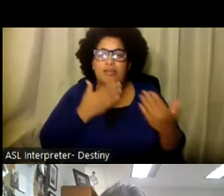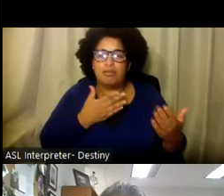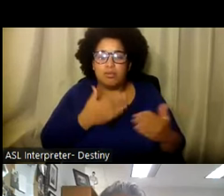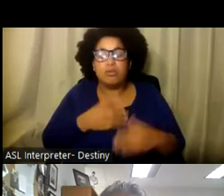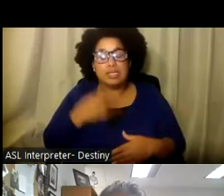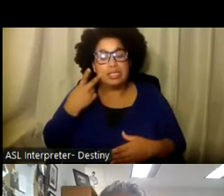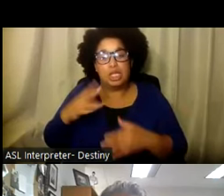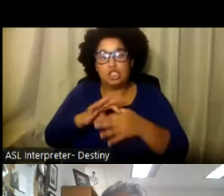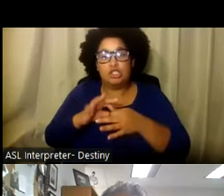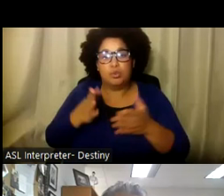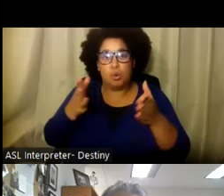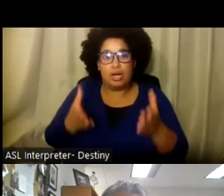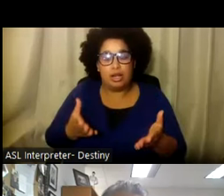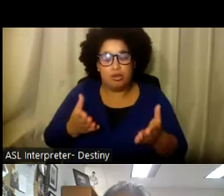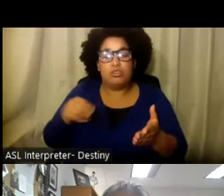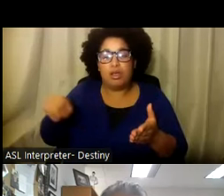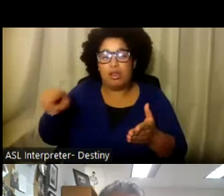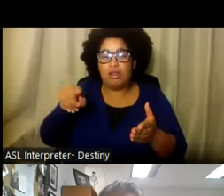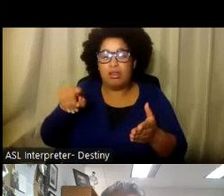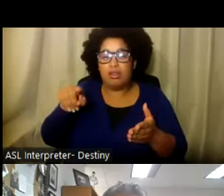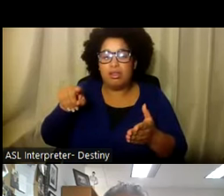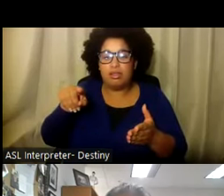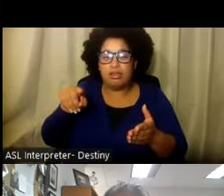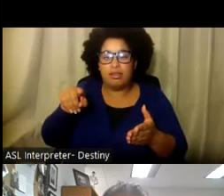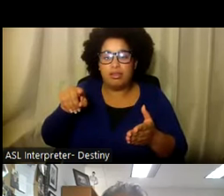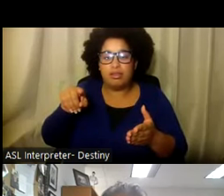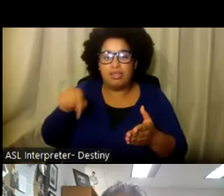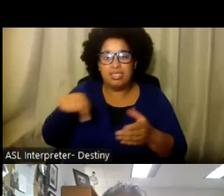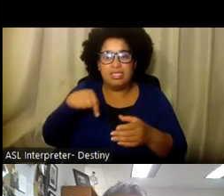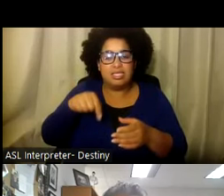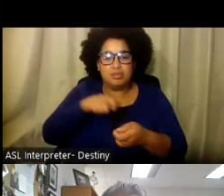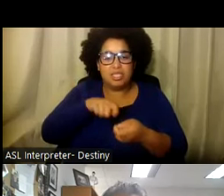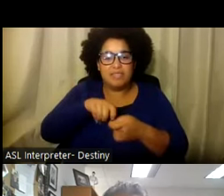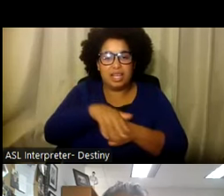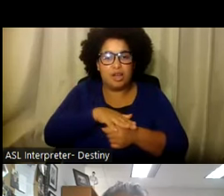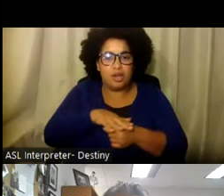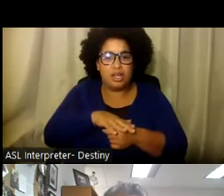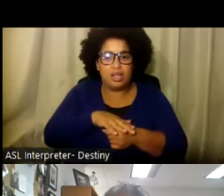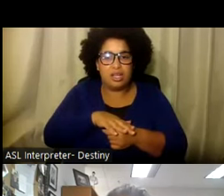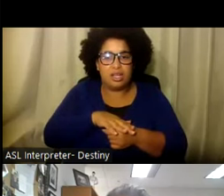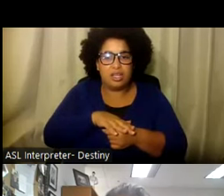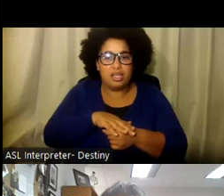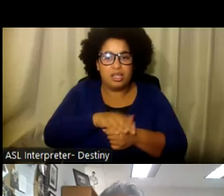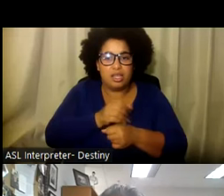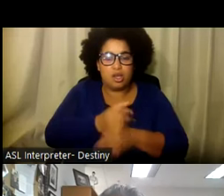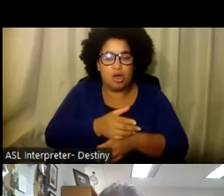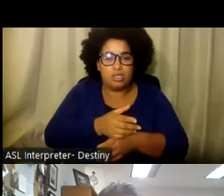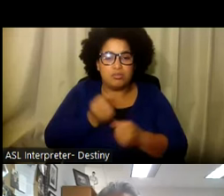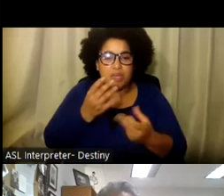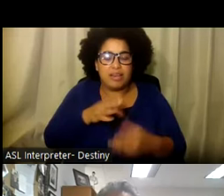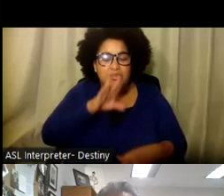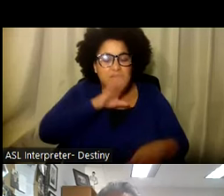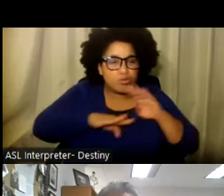coordinators, really, this is an area that causes sometimes great pain,